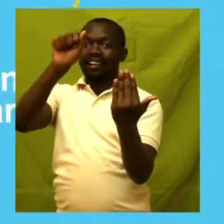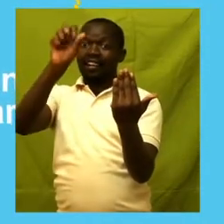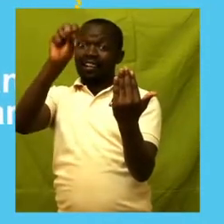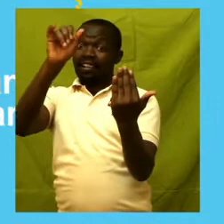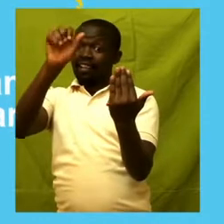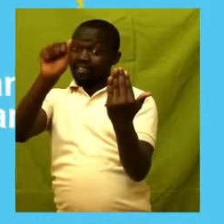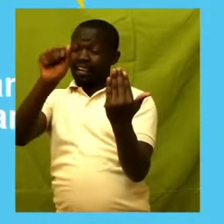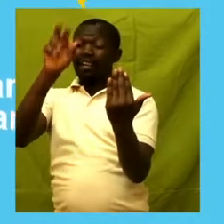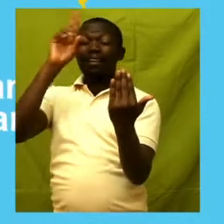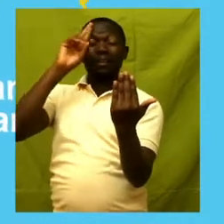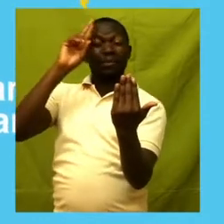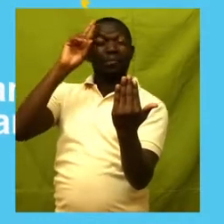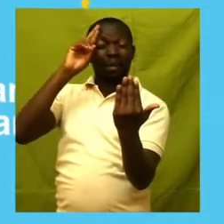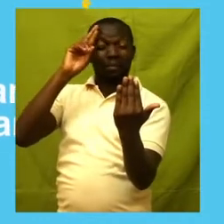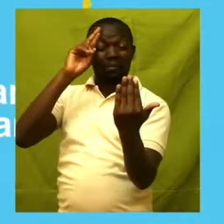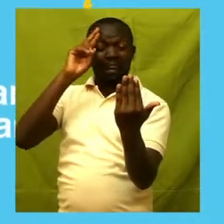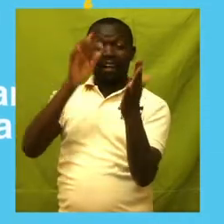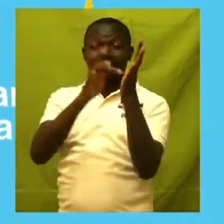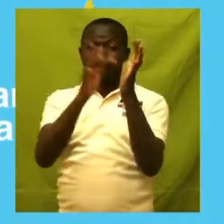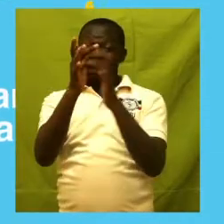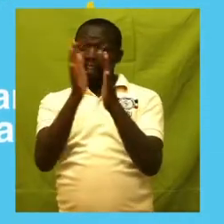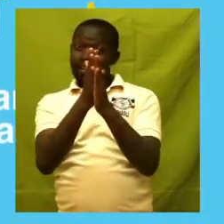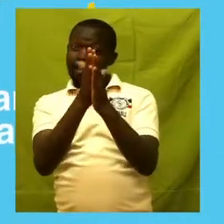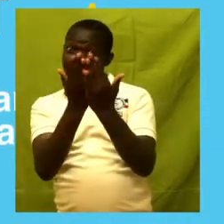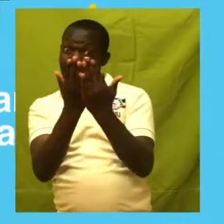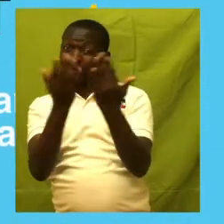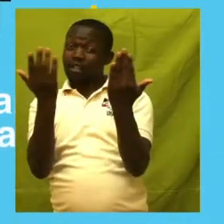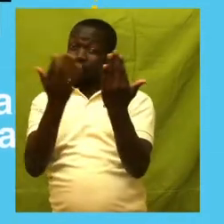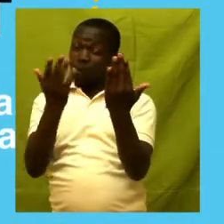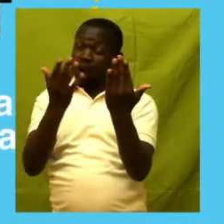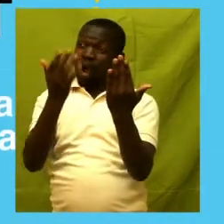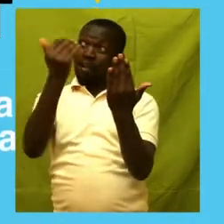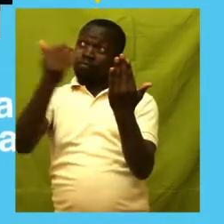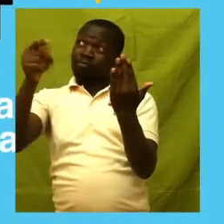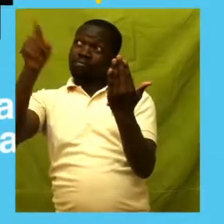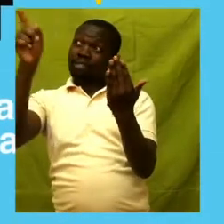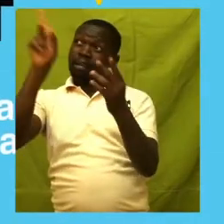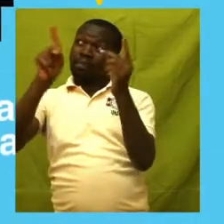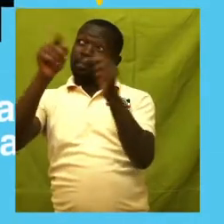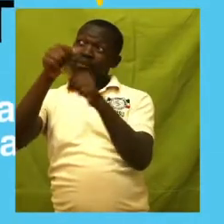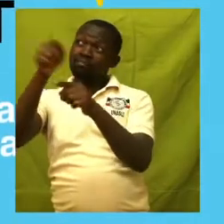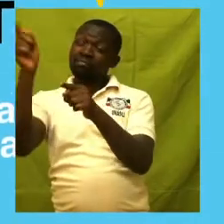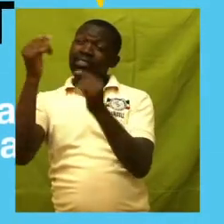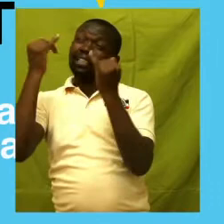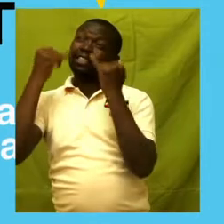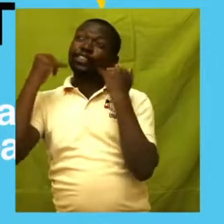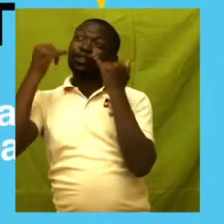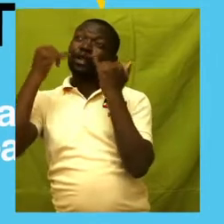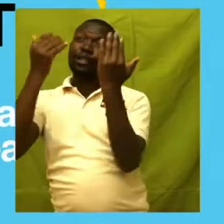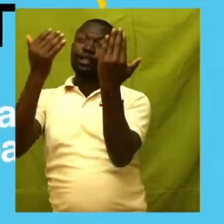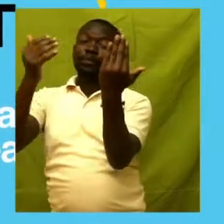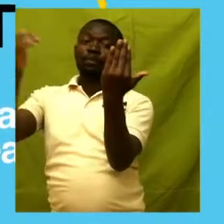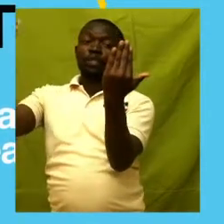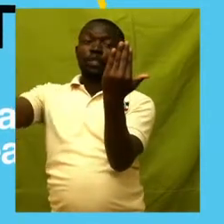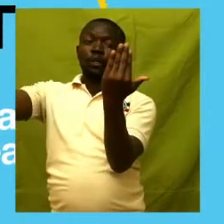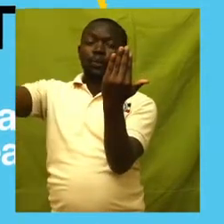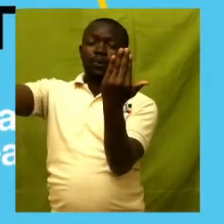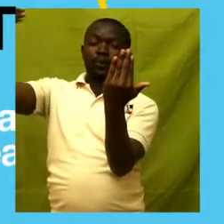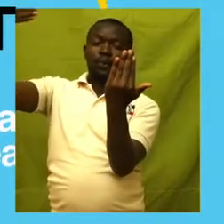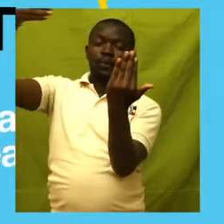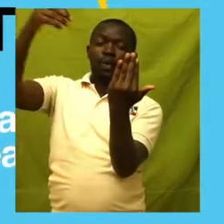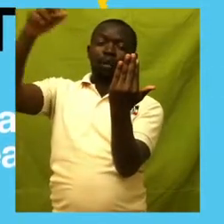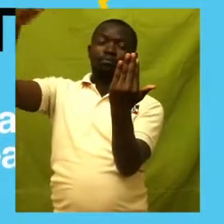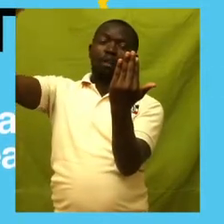in the Bible, the Red Sea is there. It is where the children of Israel crossed from